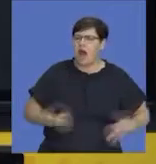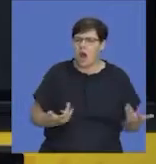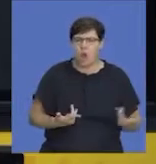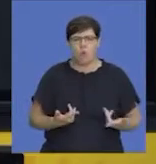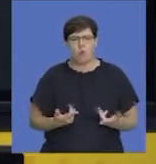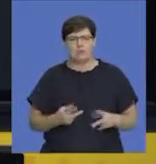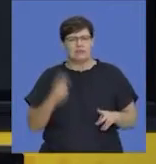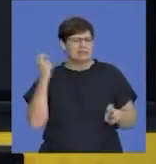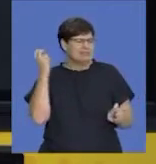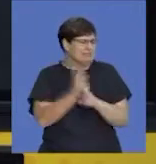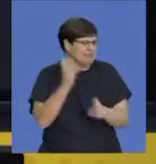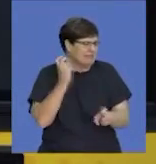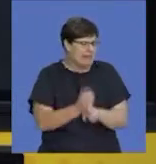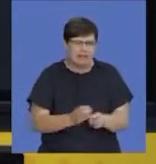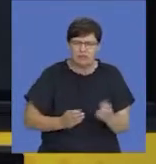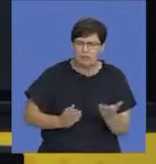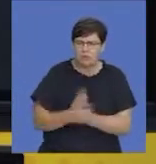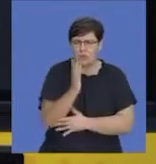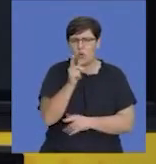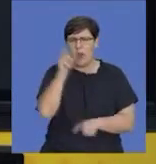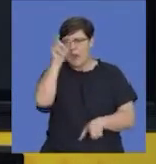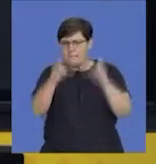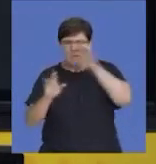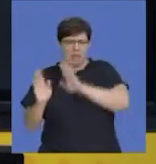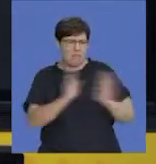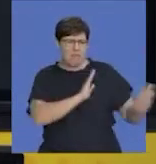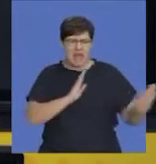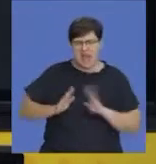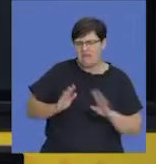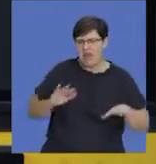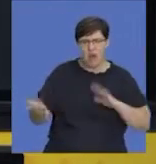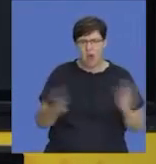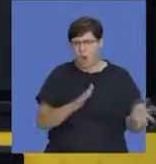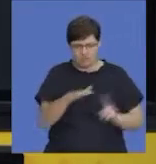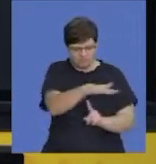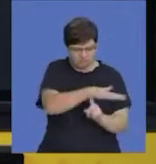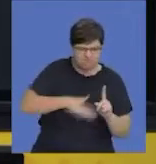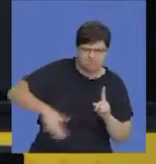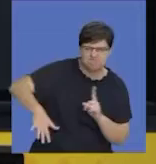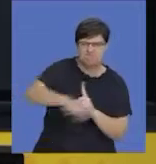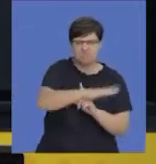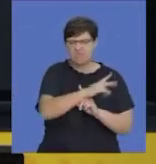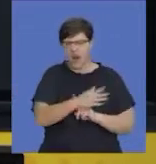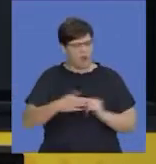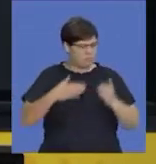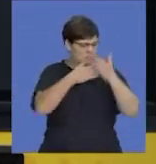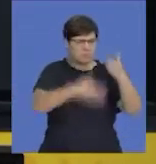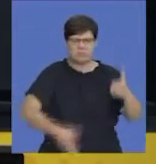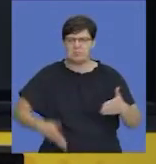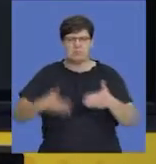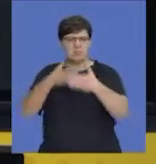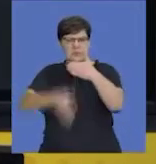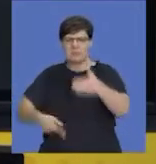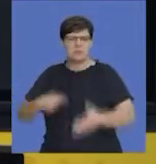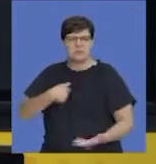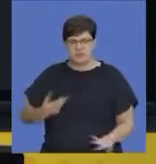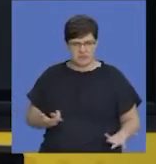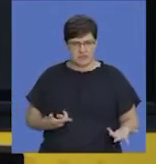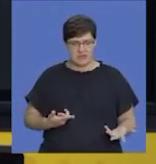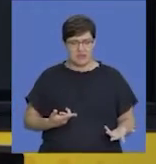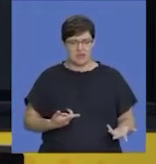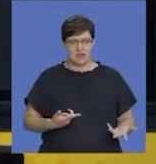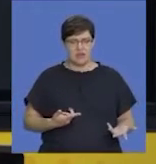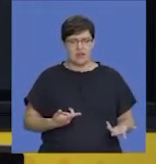you went through and the situation and how people behaved and how your surroundings obviously were not favorable to you and that